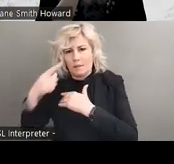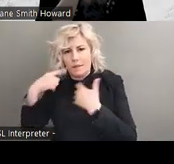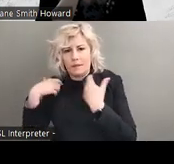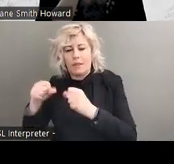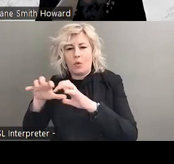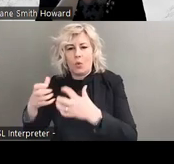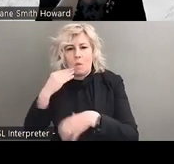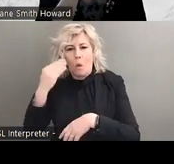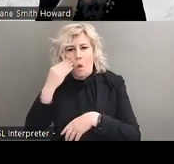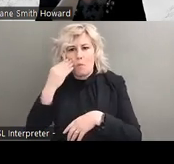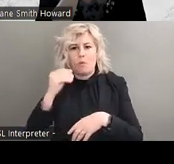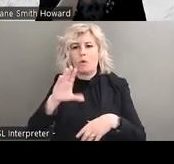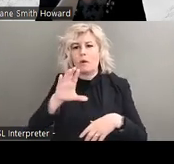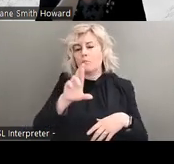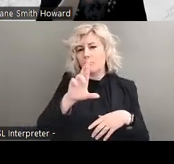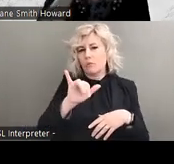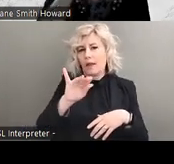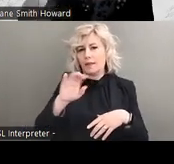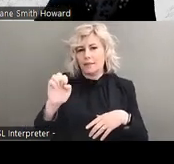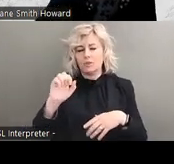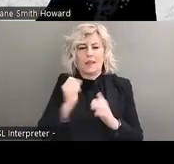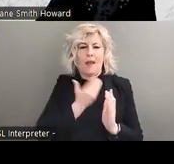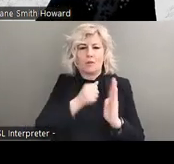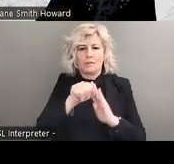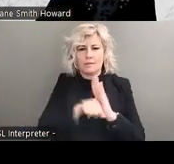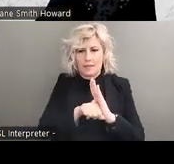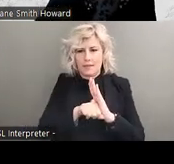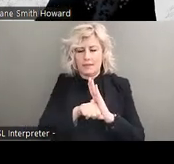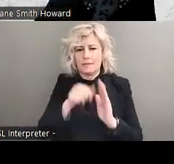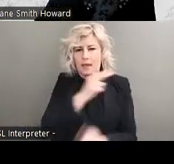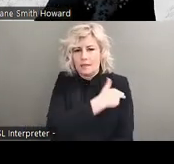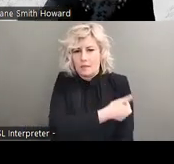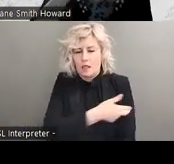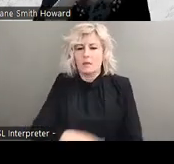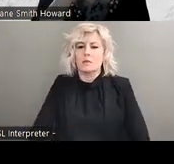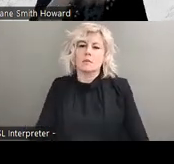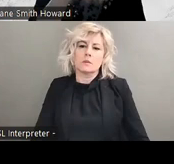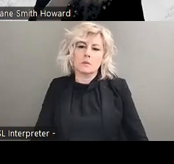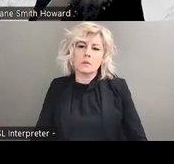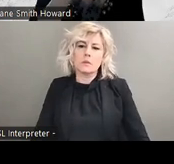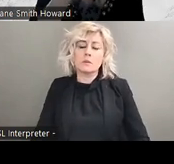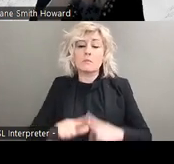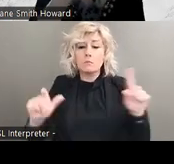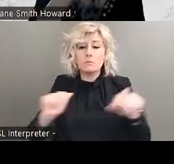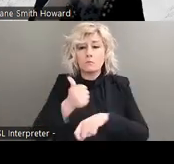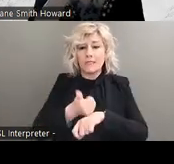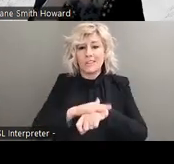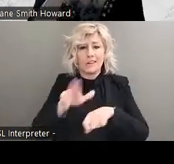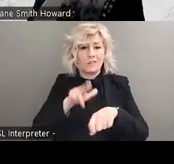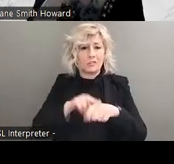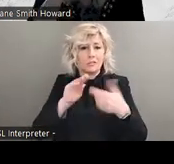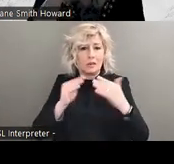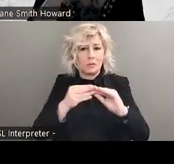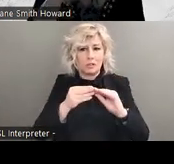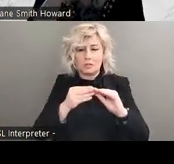home or in Bryce, which is our state hospital. But based on, national numbers,